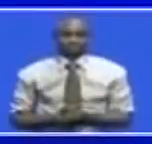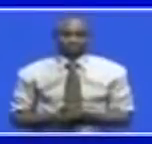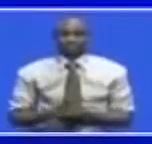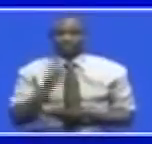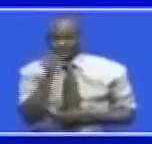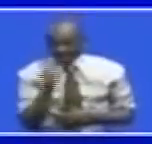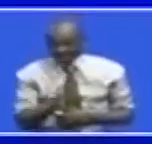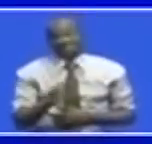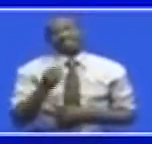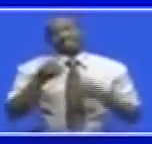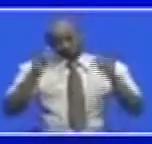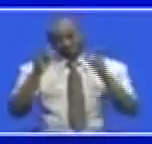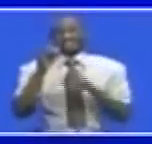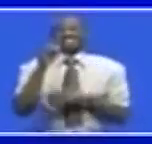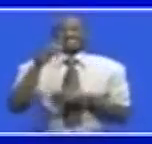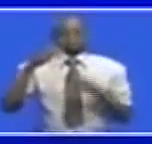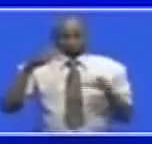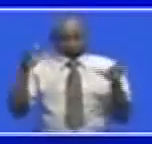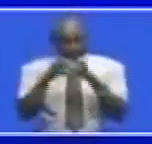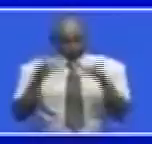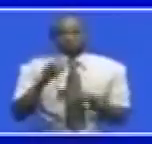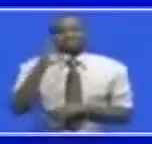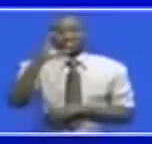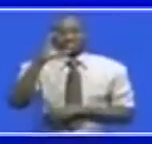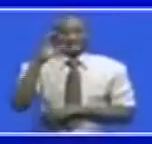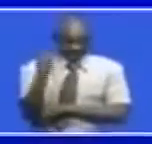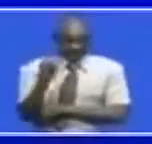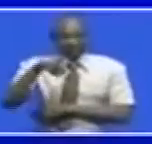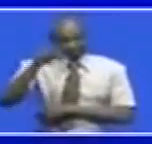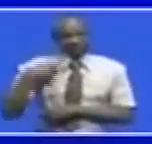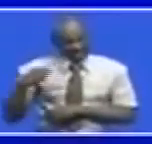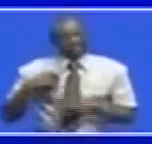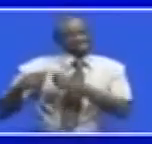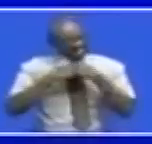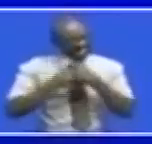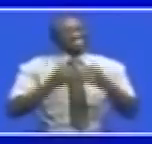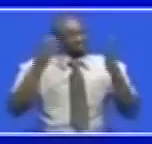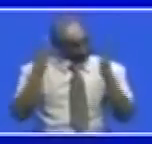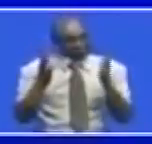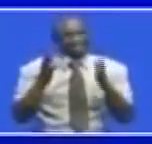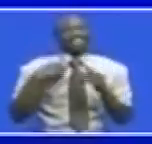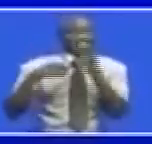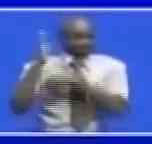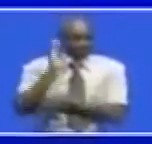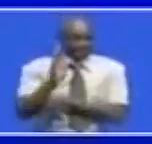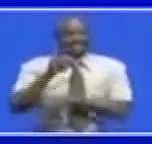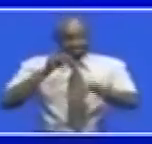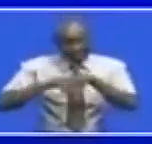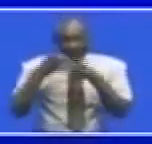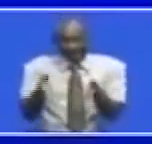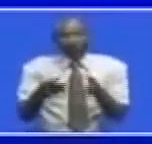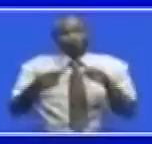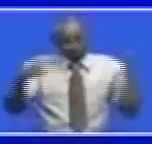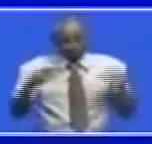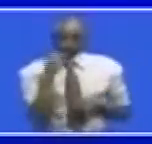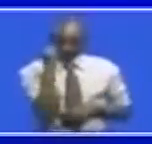Tanzania's Independence Party, Chama Cha Mapinduzi, may well be facing one of its toughest tests in the country's history following the new wake of